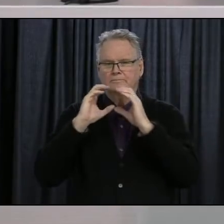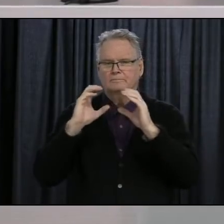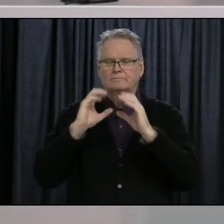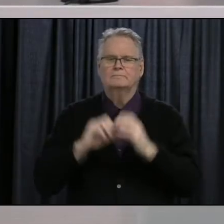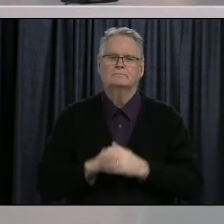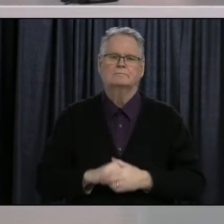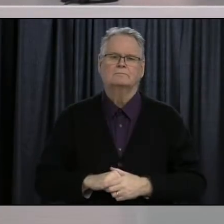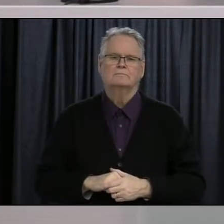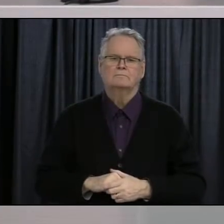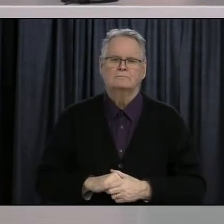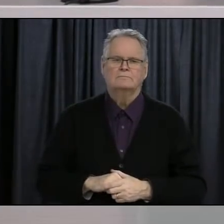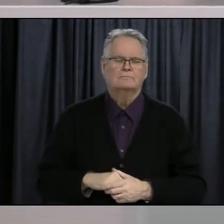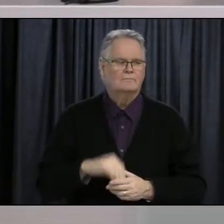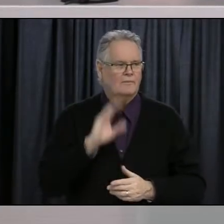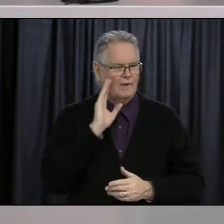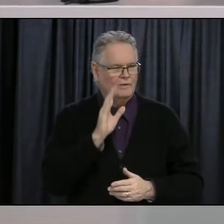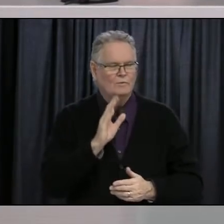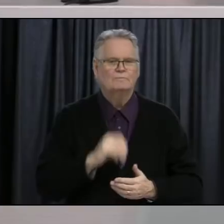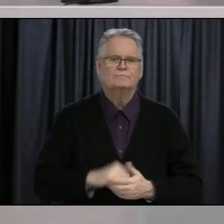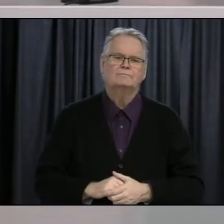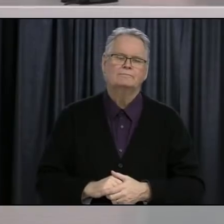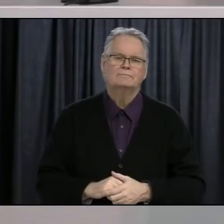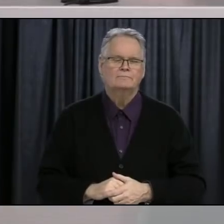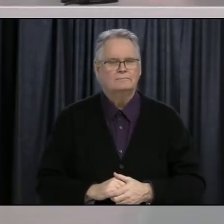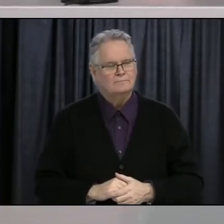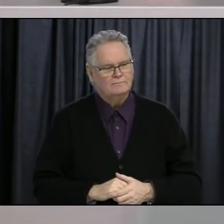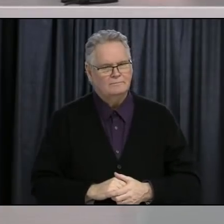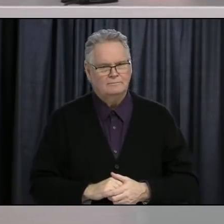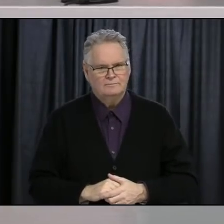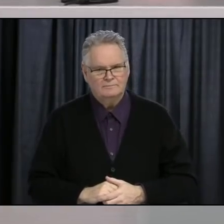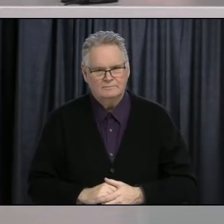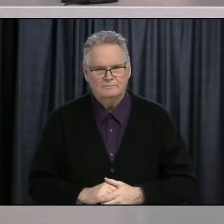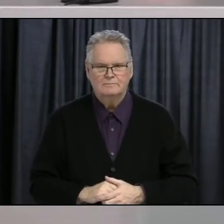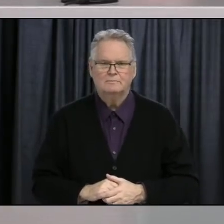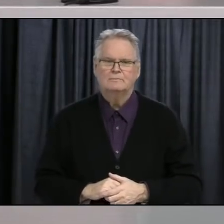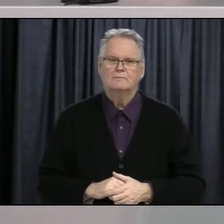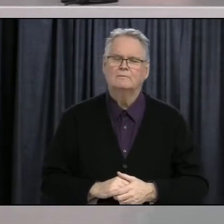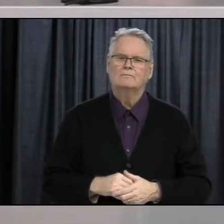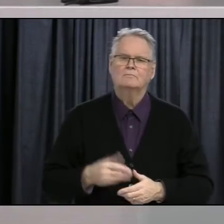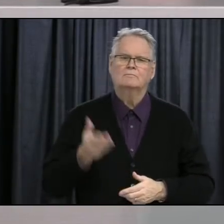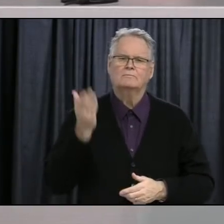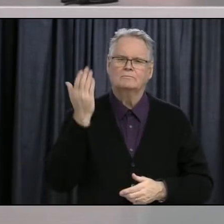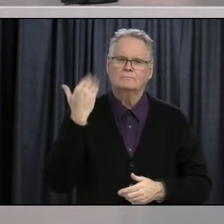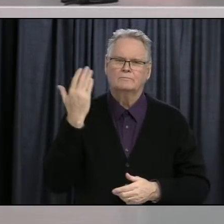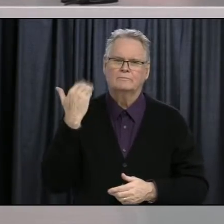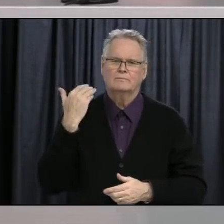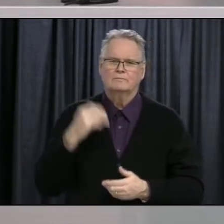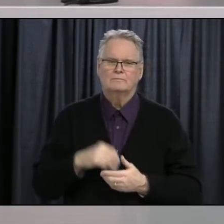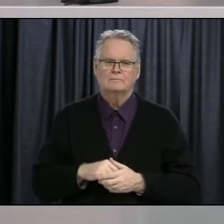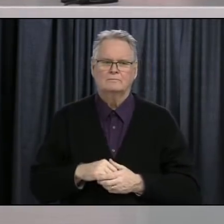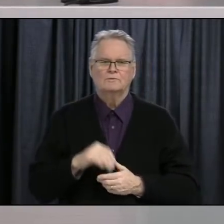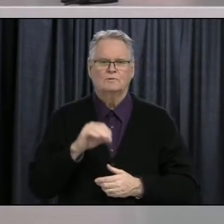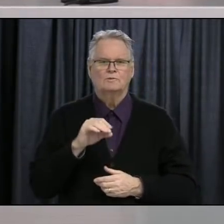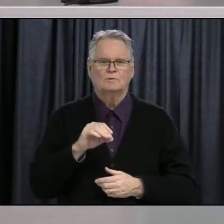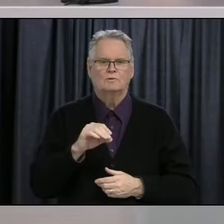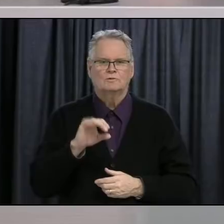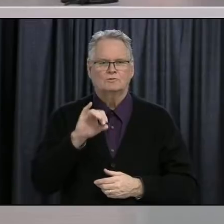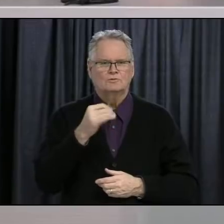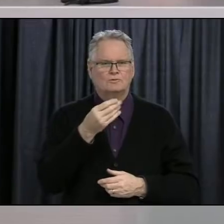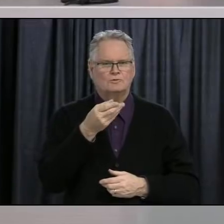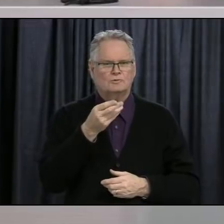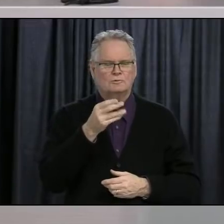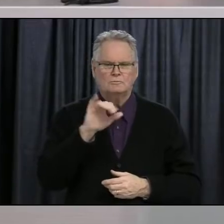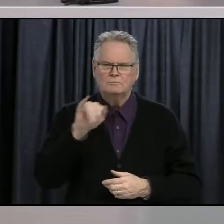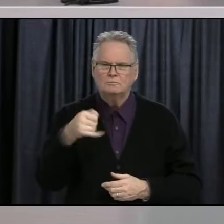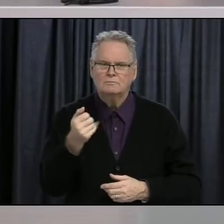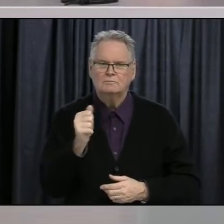hello. During the state of emergency that was issued during Snowmageddon last year, we empowered our law